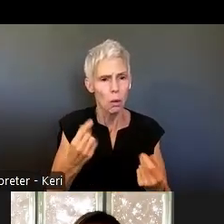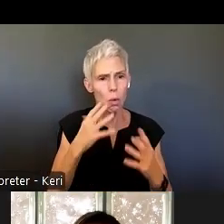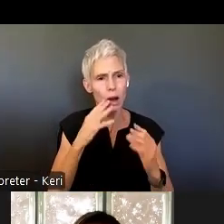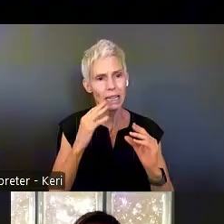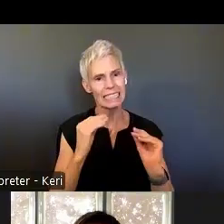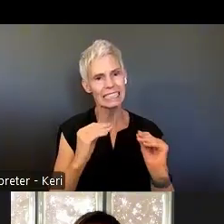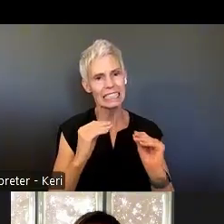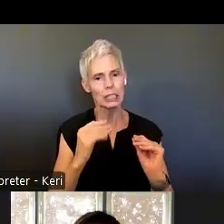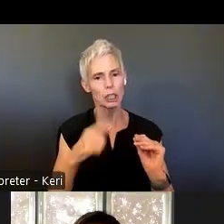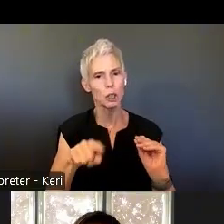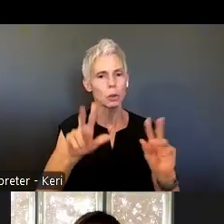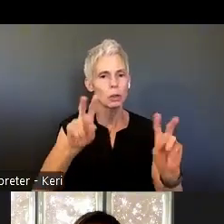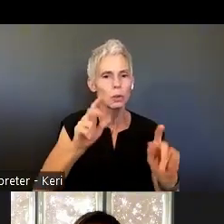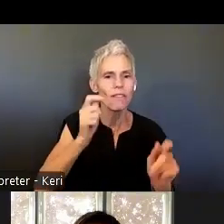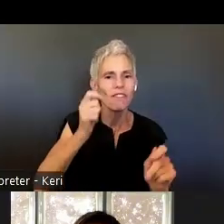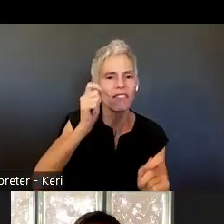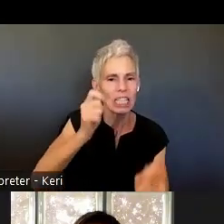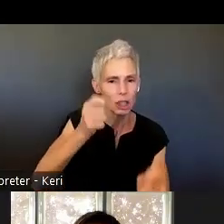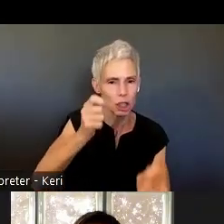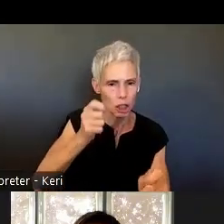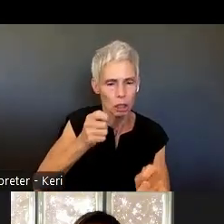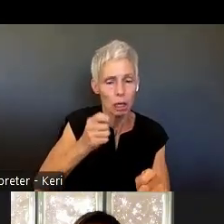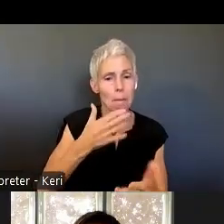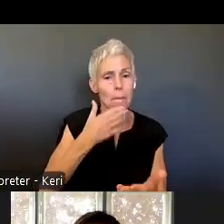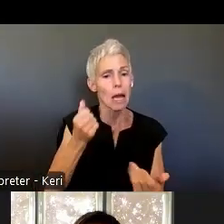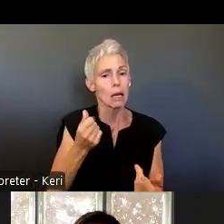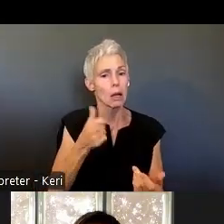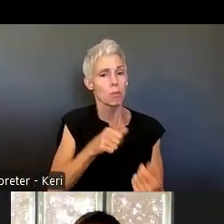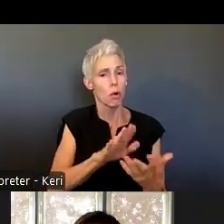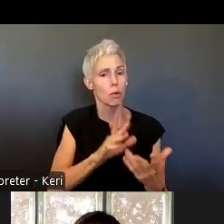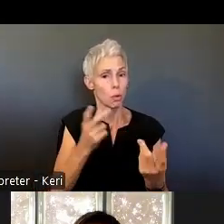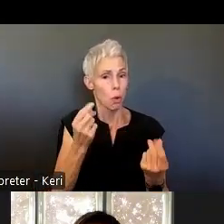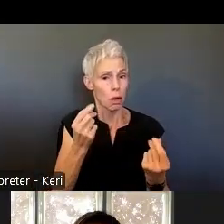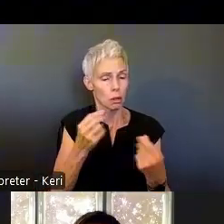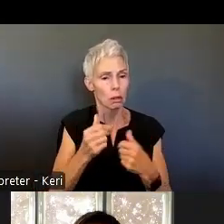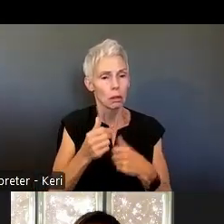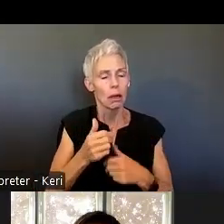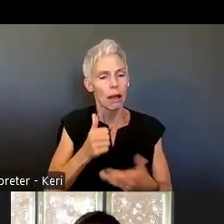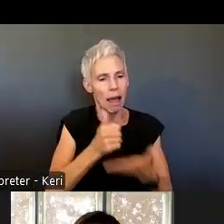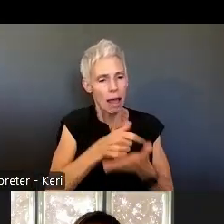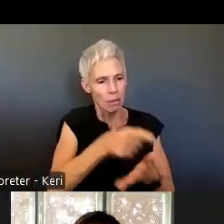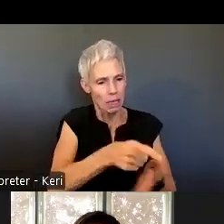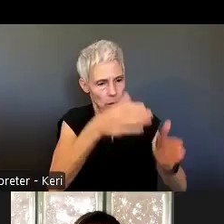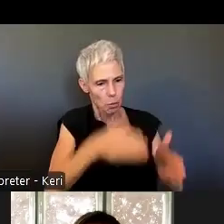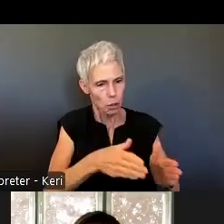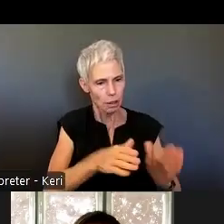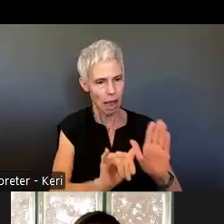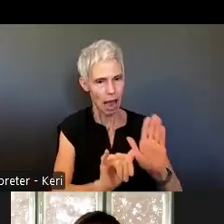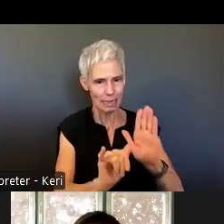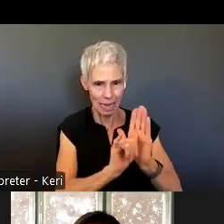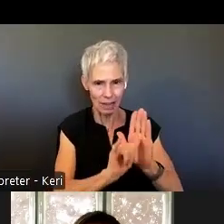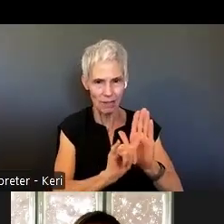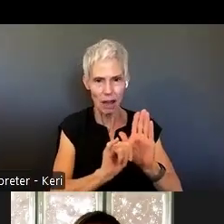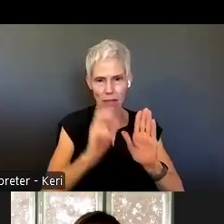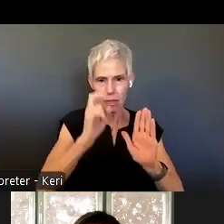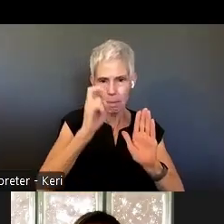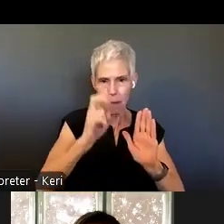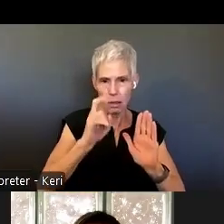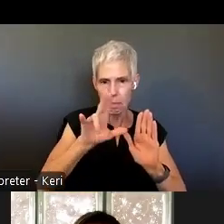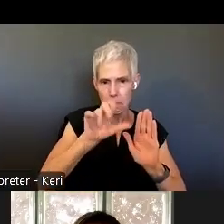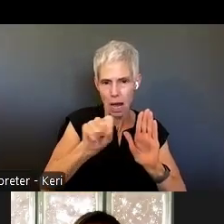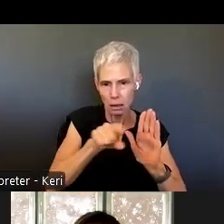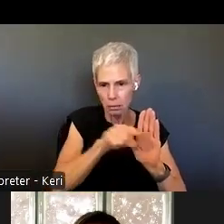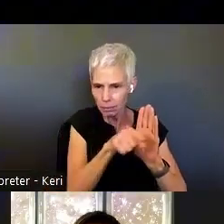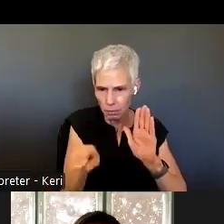fish. So a better way of doing it would be to help the member identify the bus routes, help them get bus